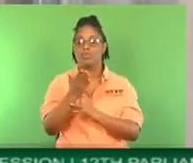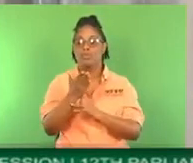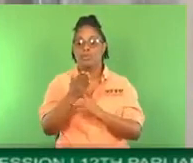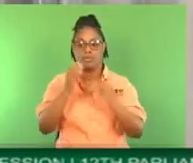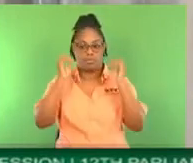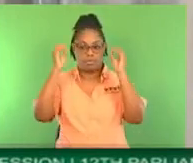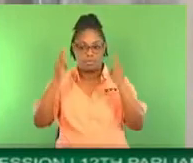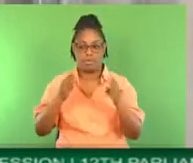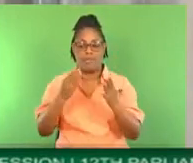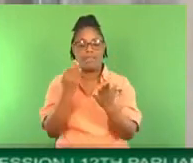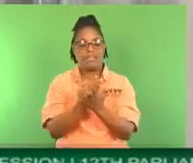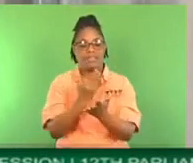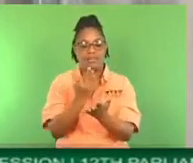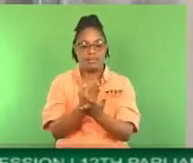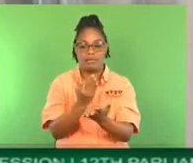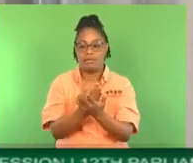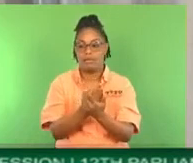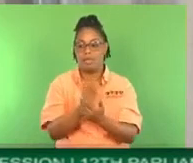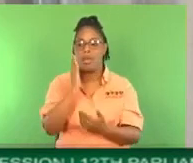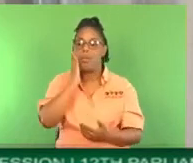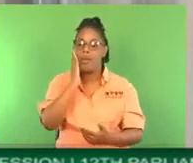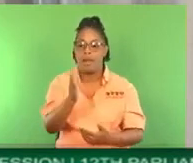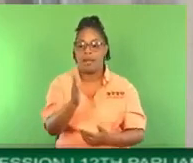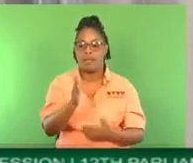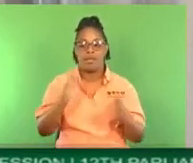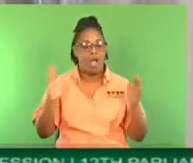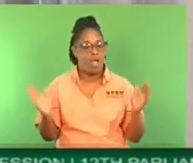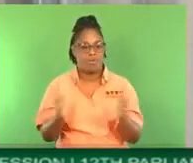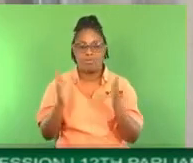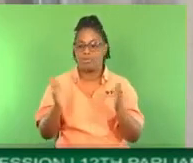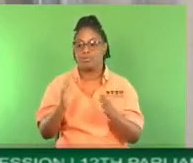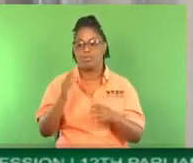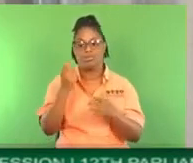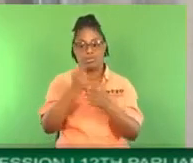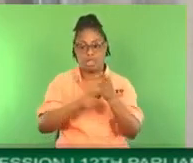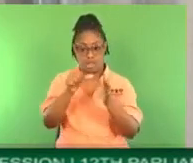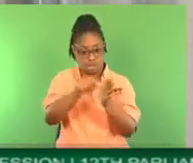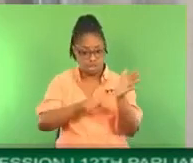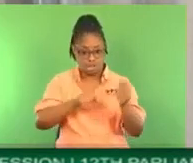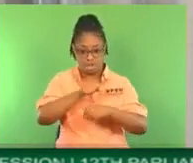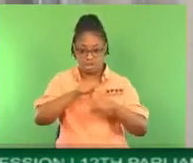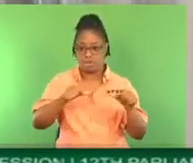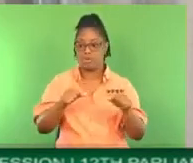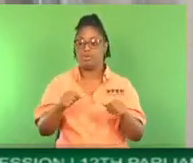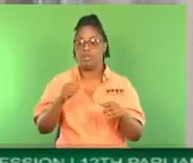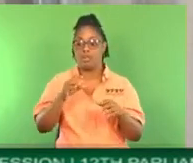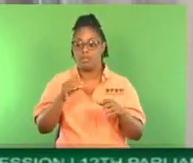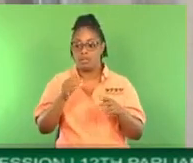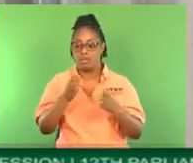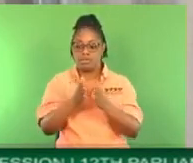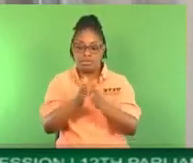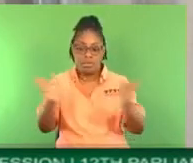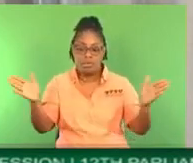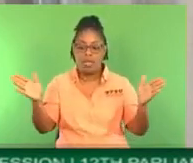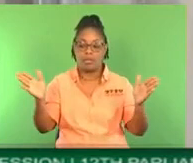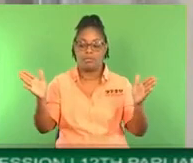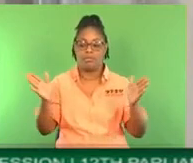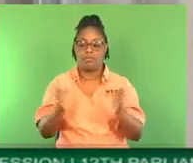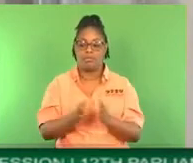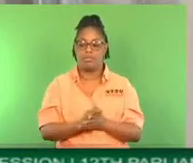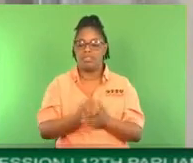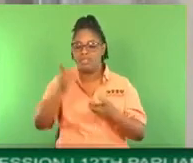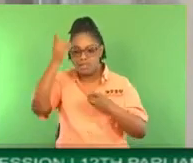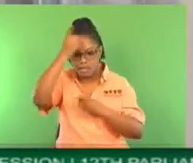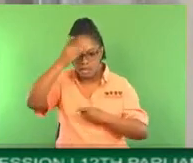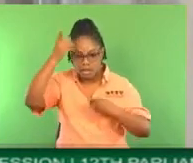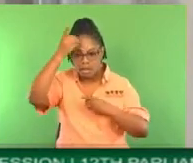will expedite surgeries and expand and improve the Chronic Disease Assistance Program, formerly called